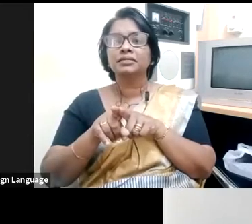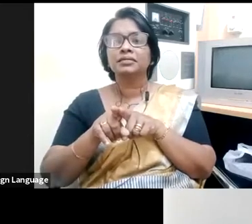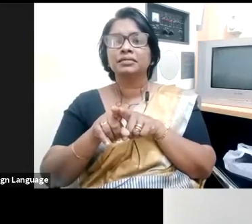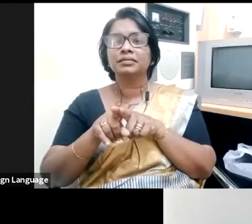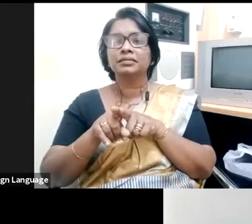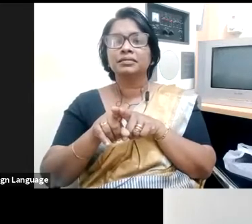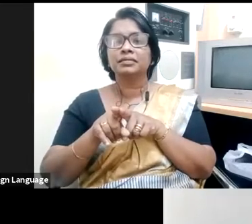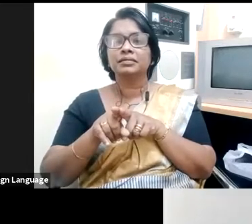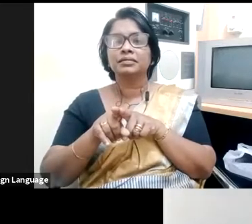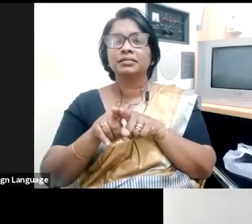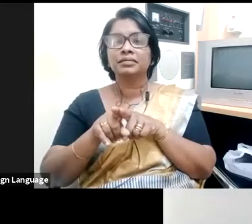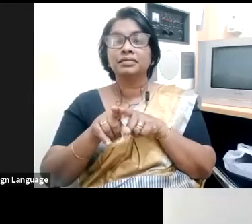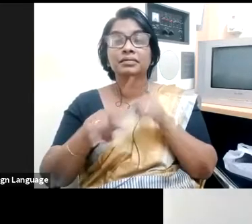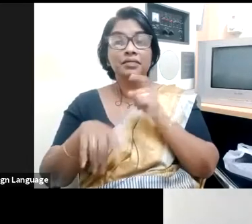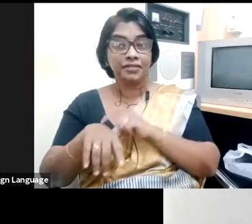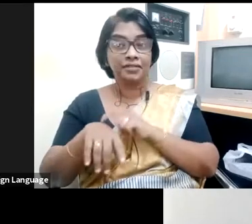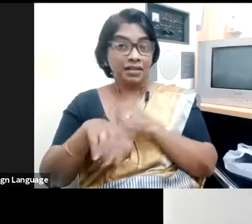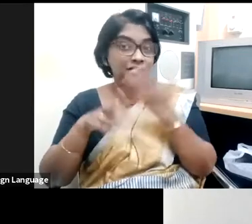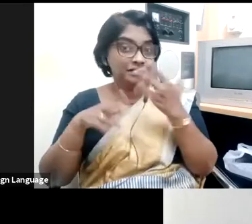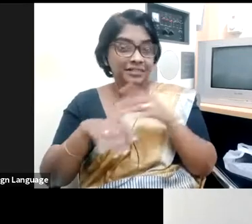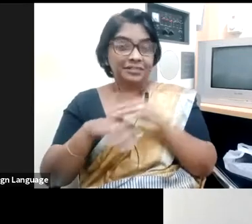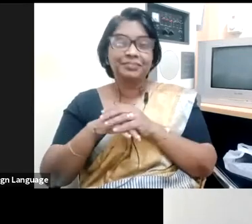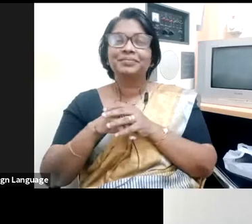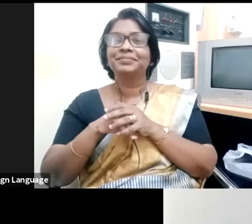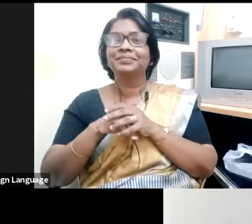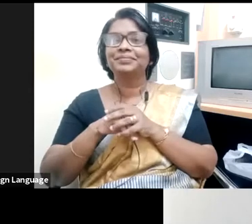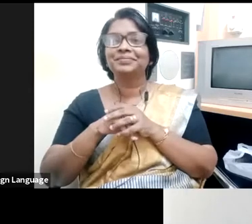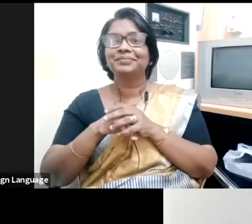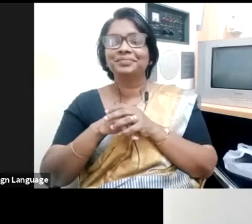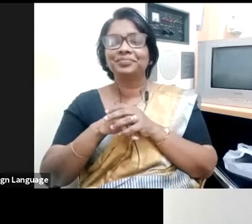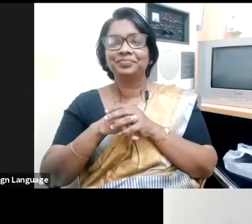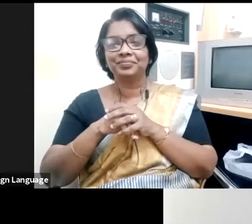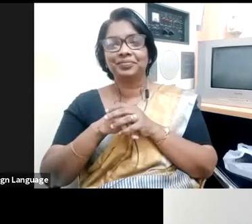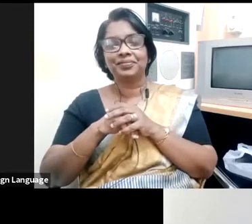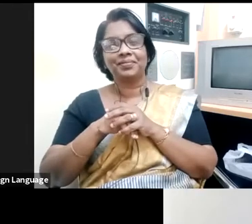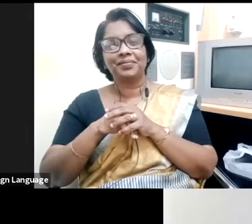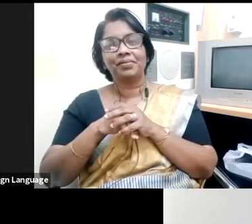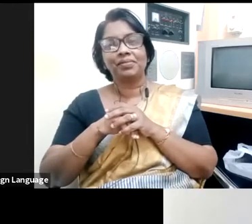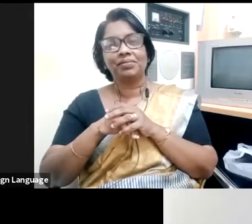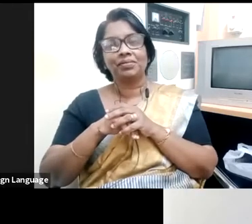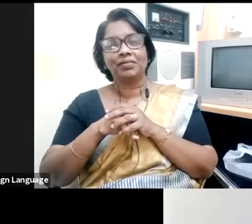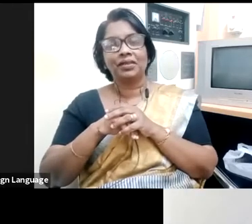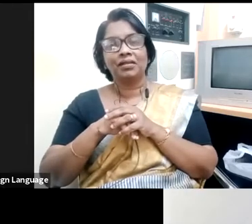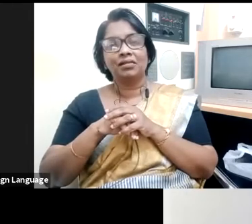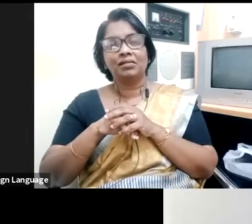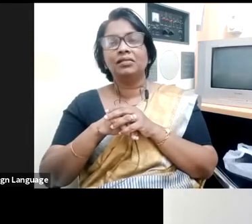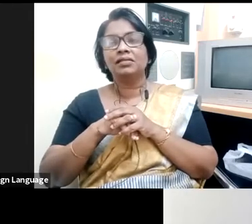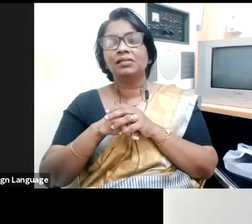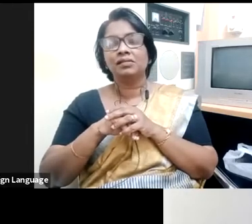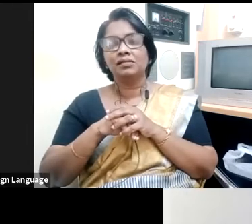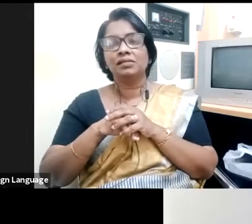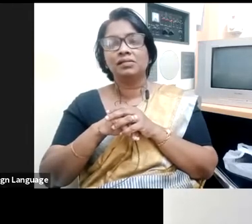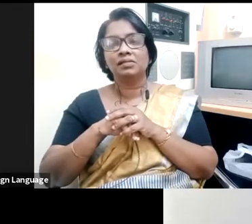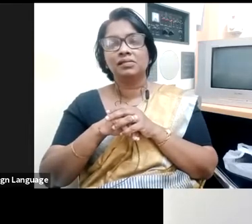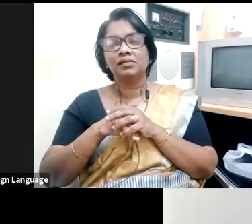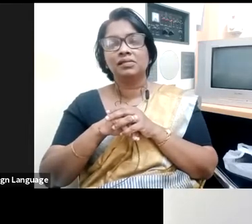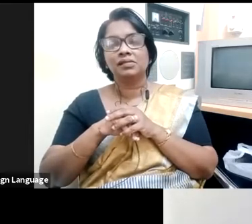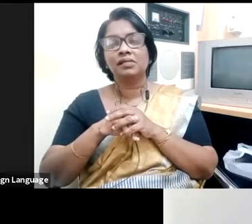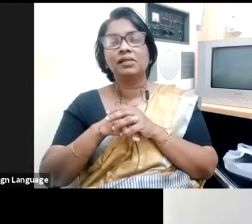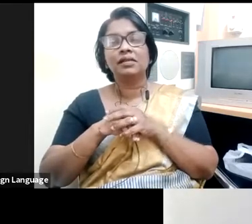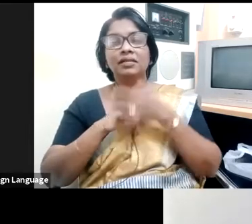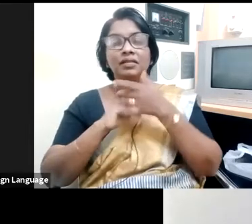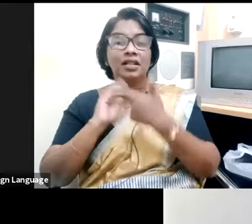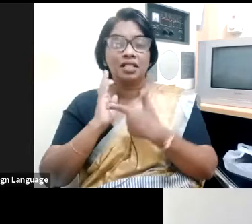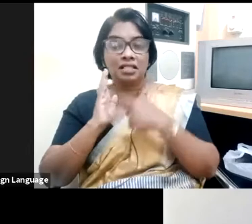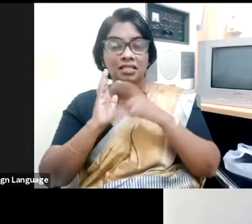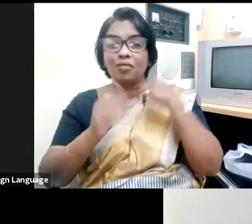okay? Thank you. Okay, yes. Fadil. And I'm just going to take you on that one point. Technology and innovation, one or the only